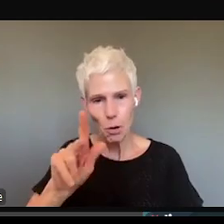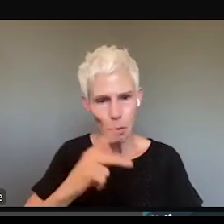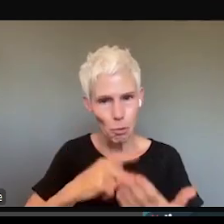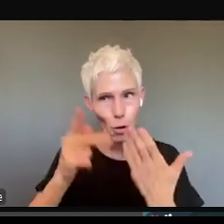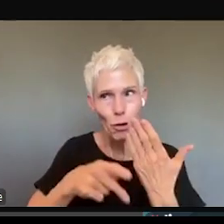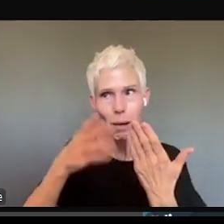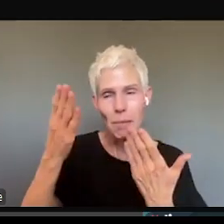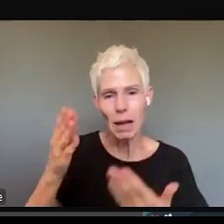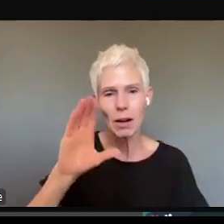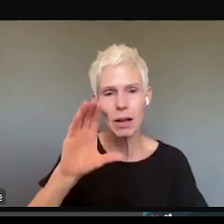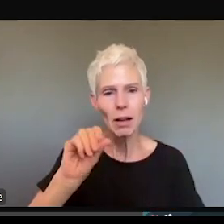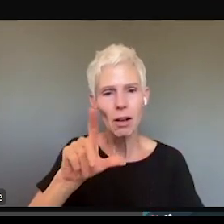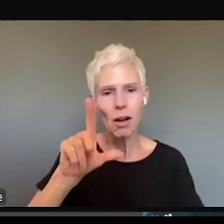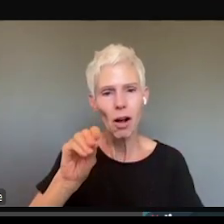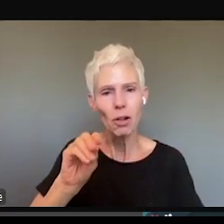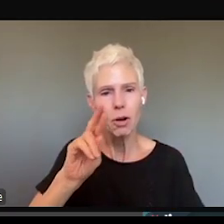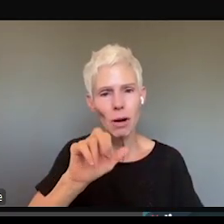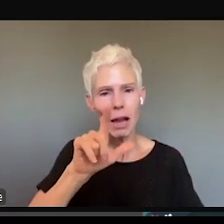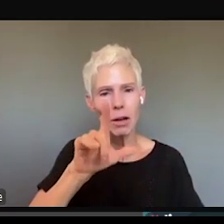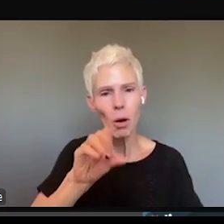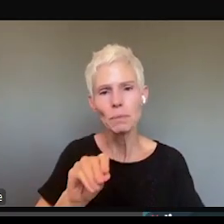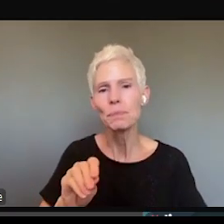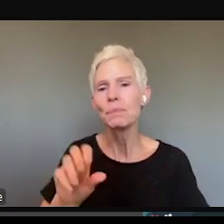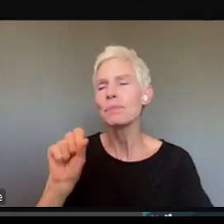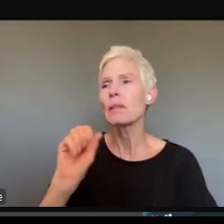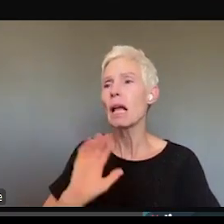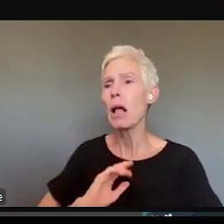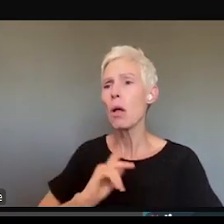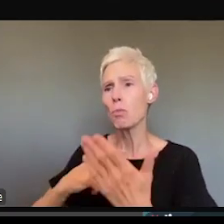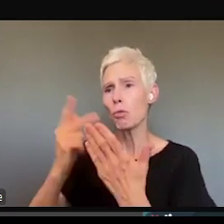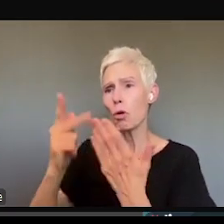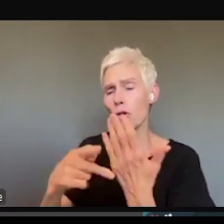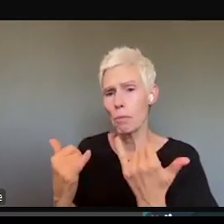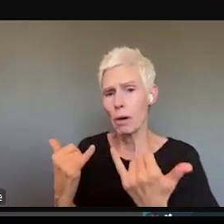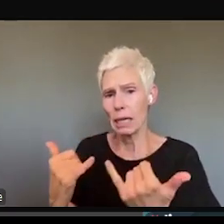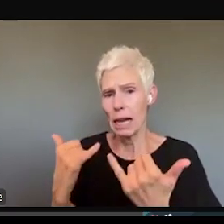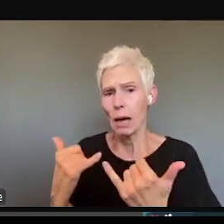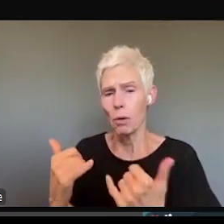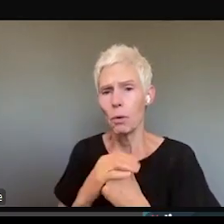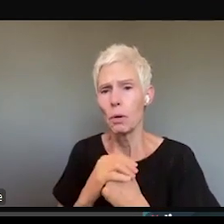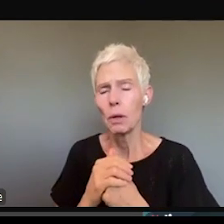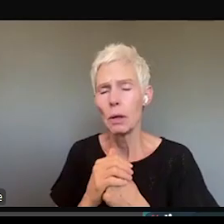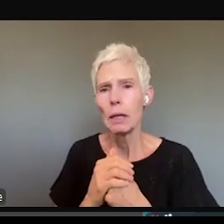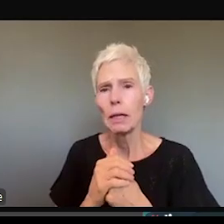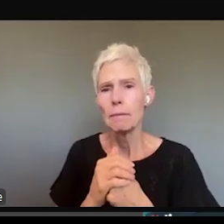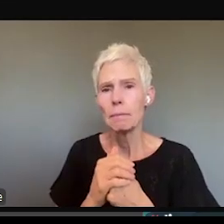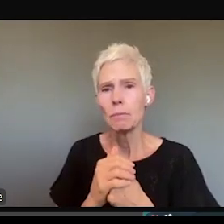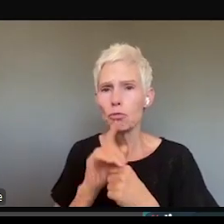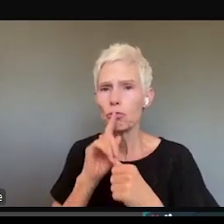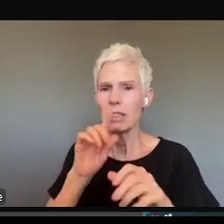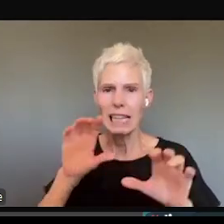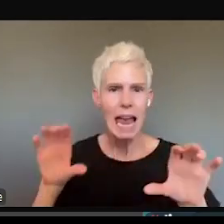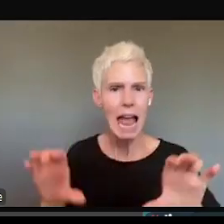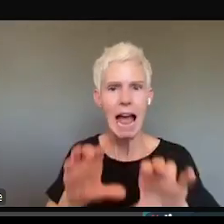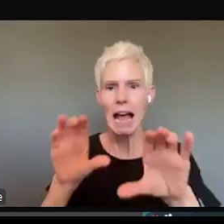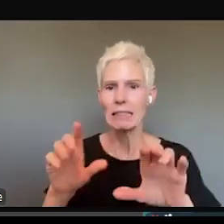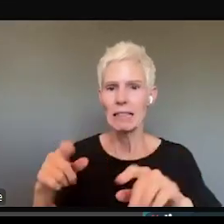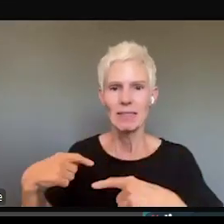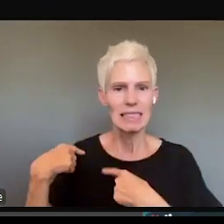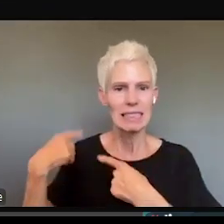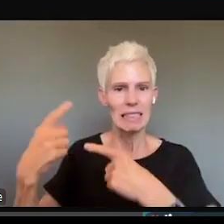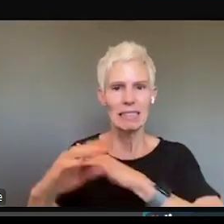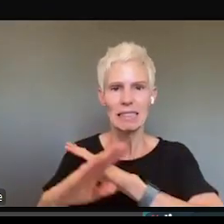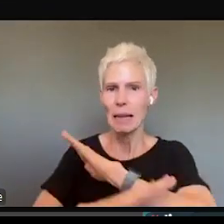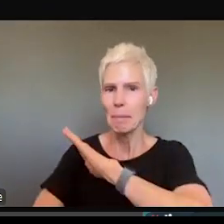Colorado. Yeah, so our program right now has been active since